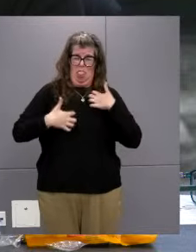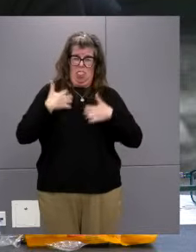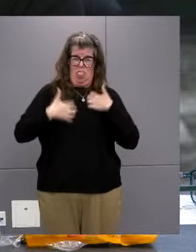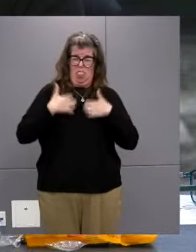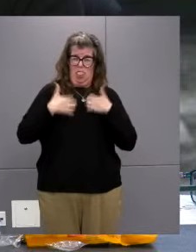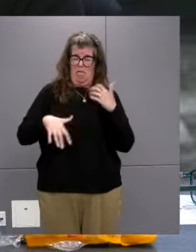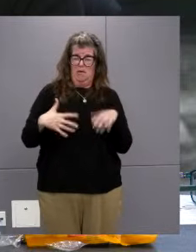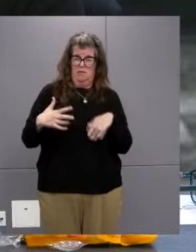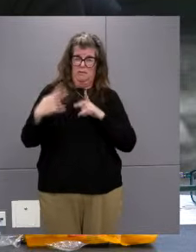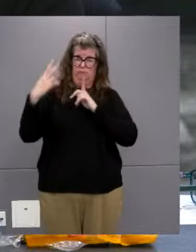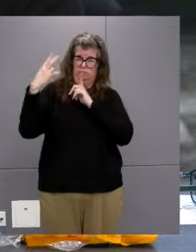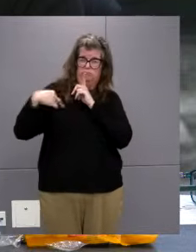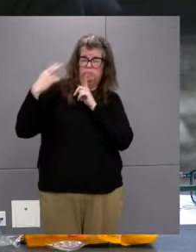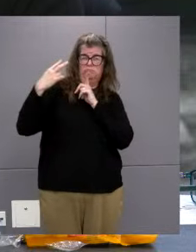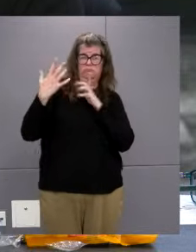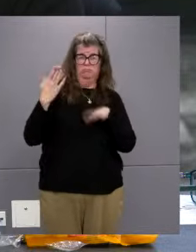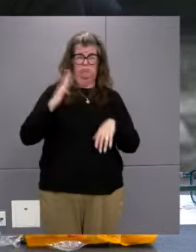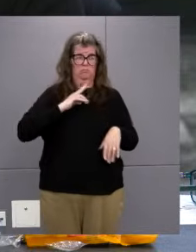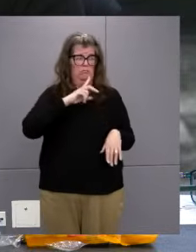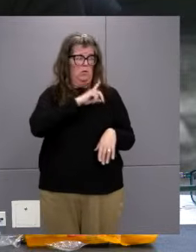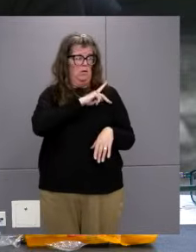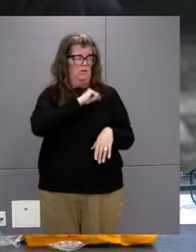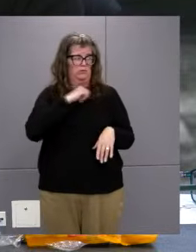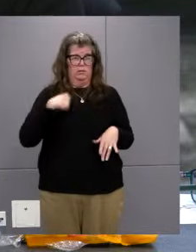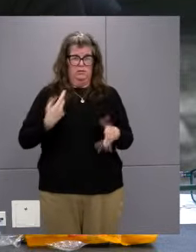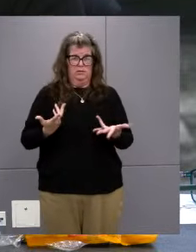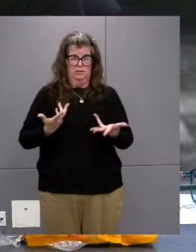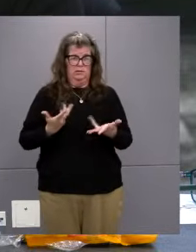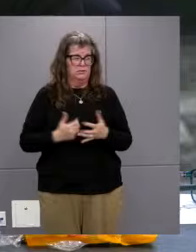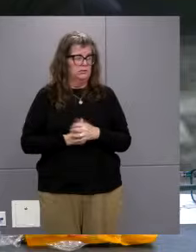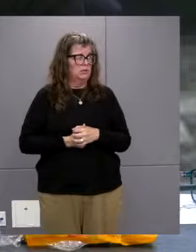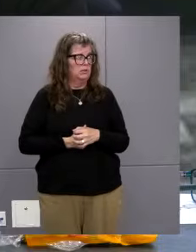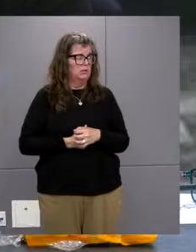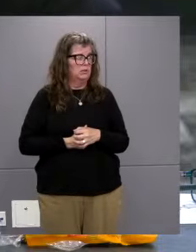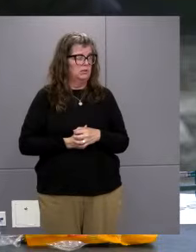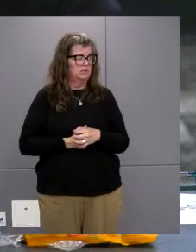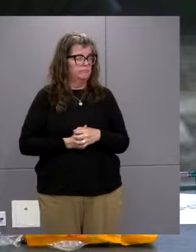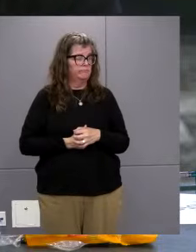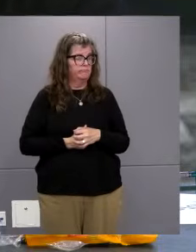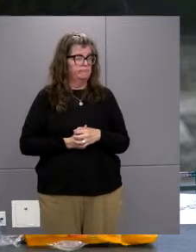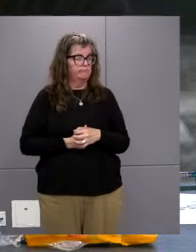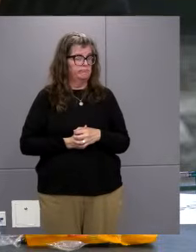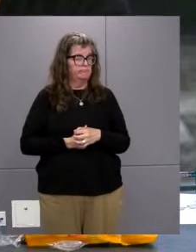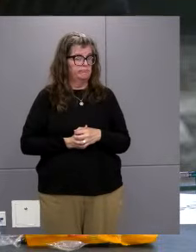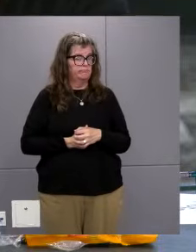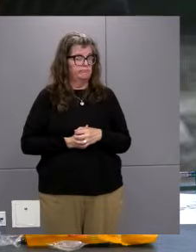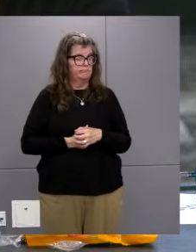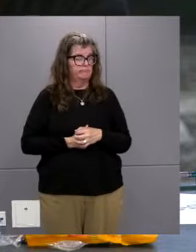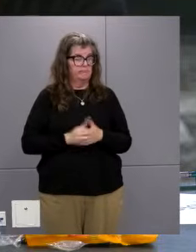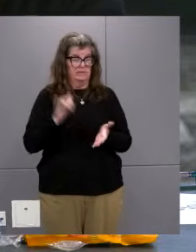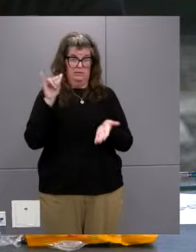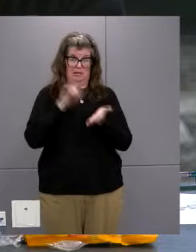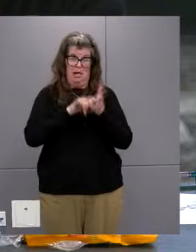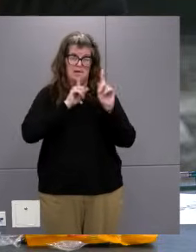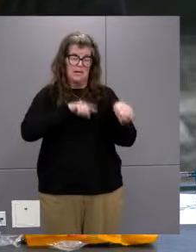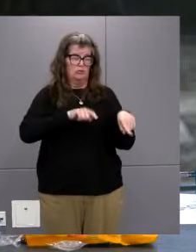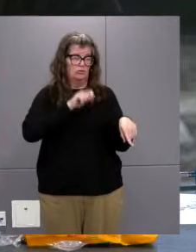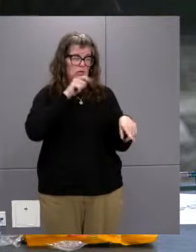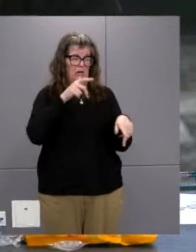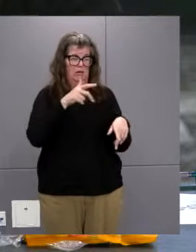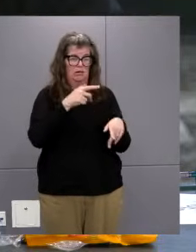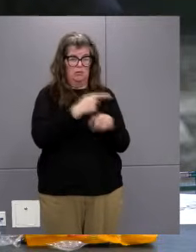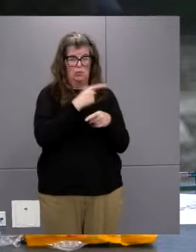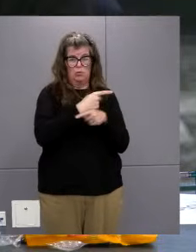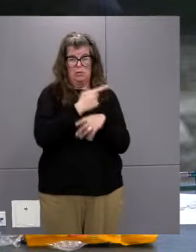of trustees. And a simple answer would have been a lot easier.